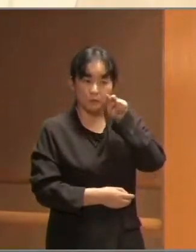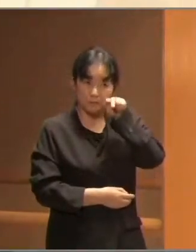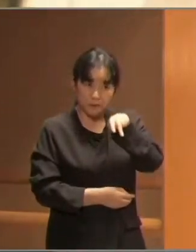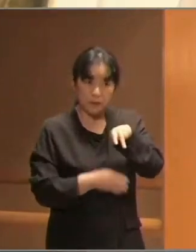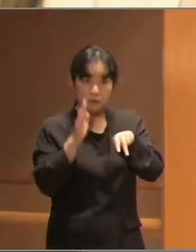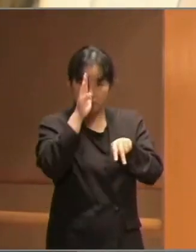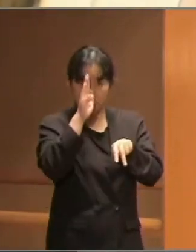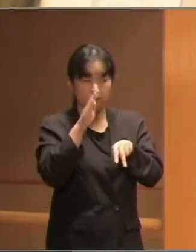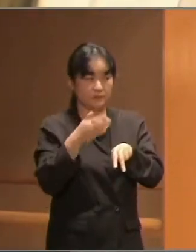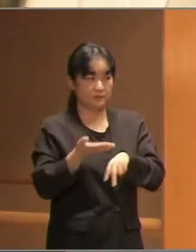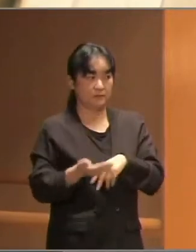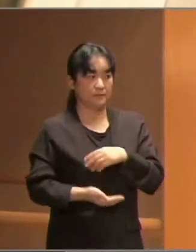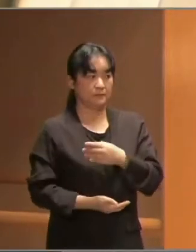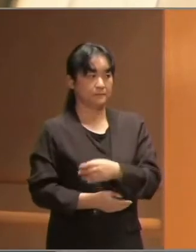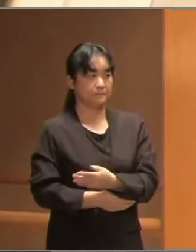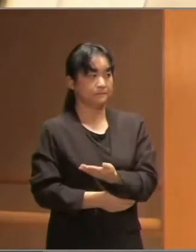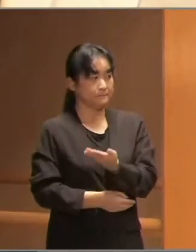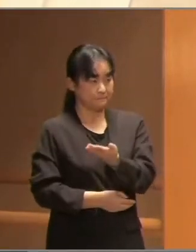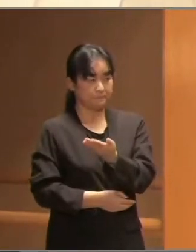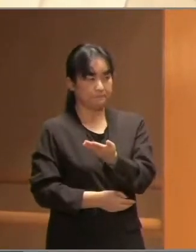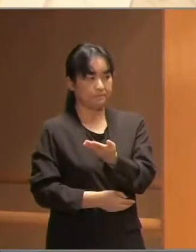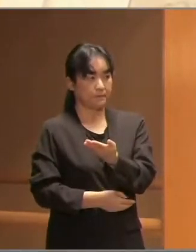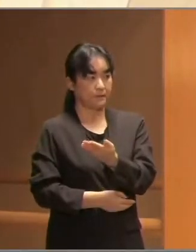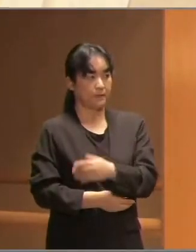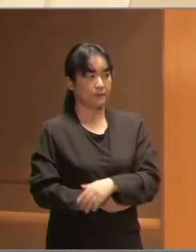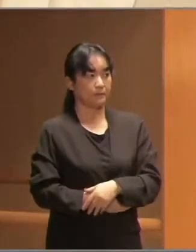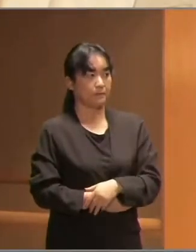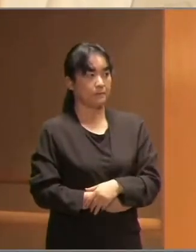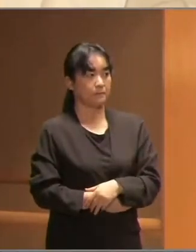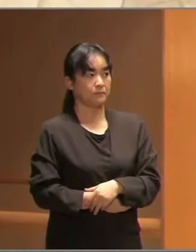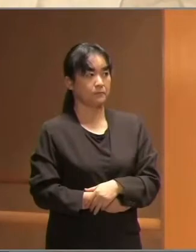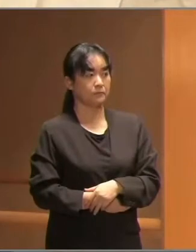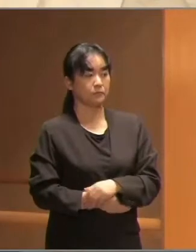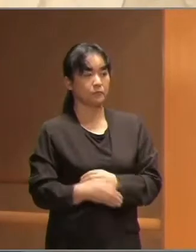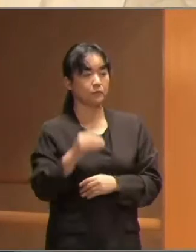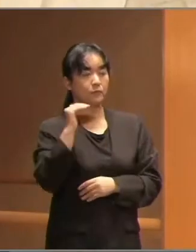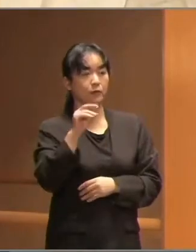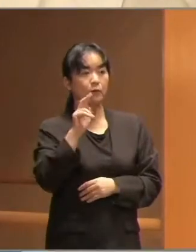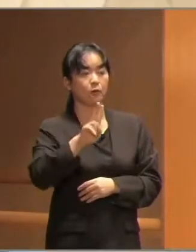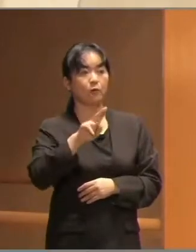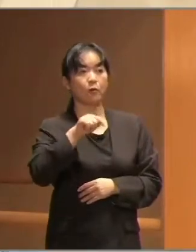Please look at these different materials.